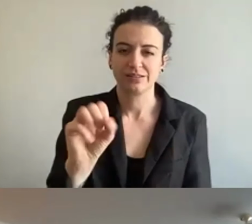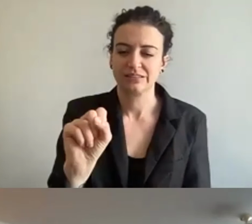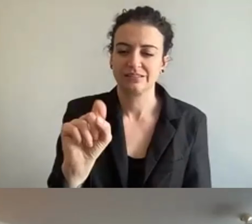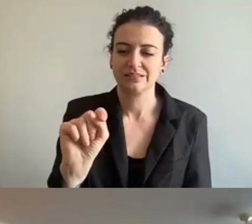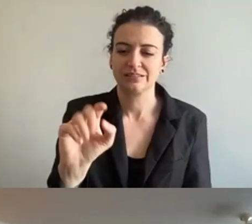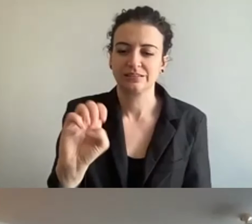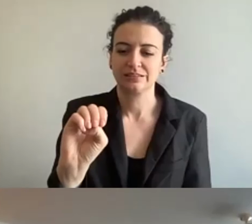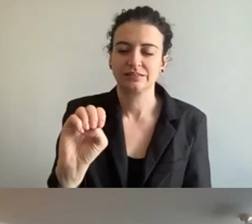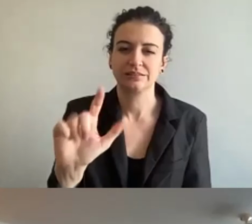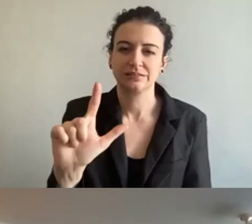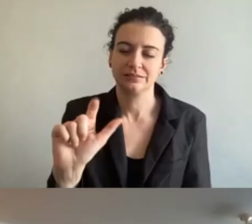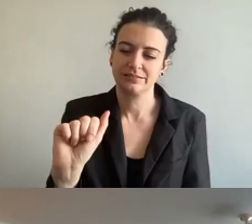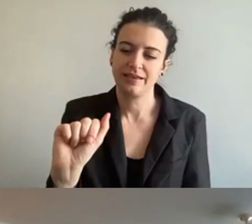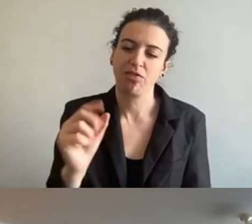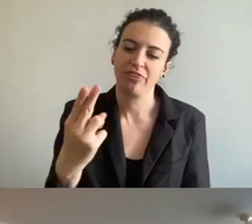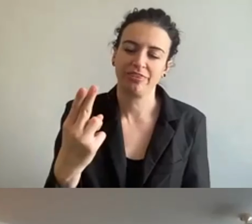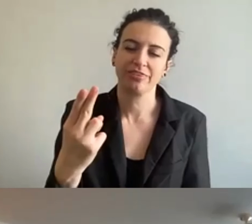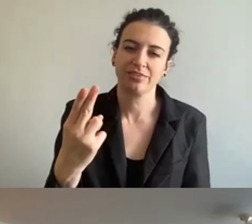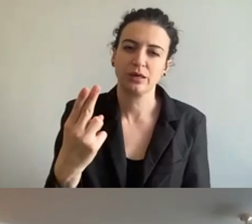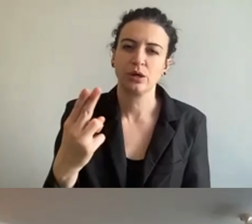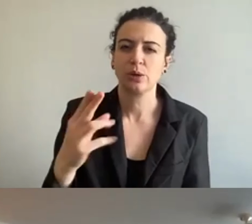you can get like